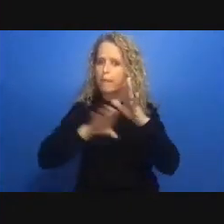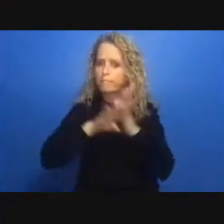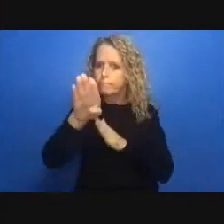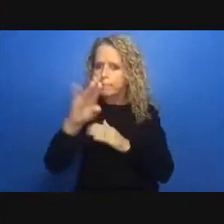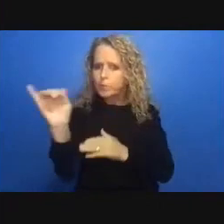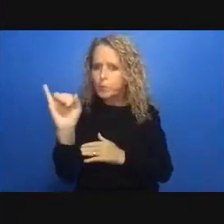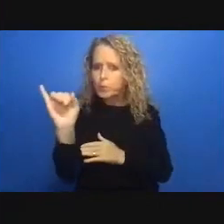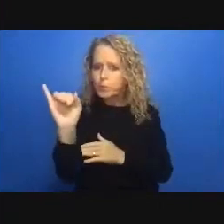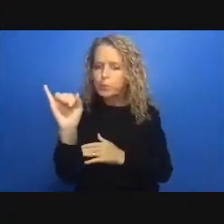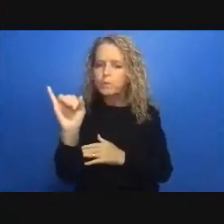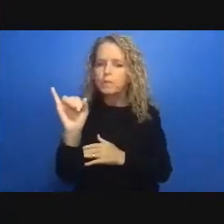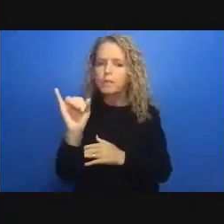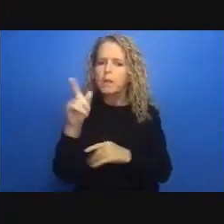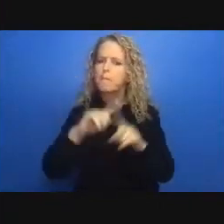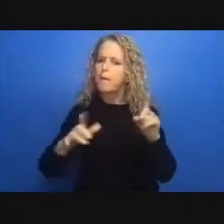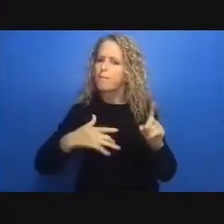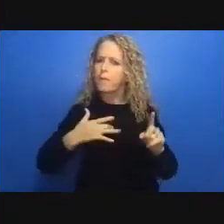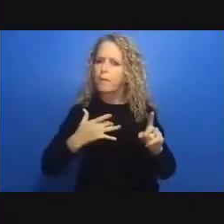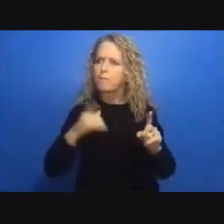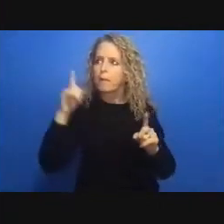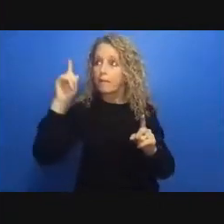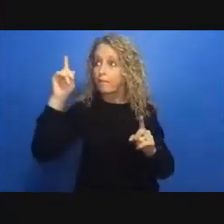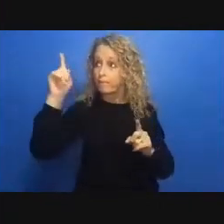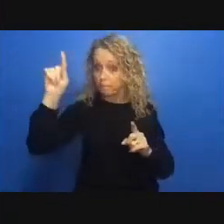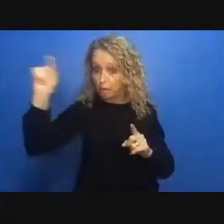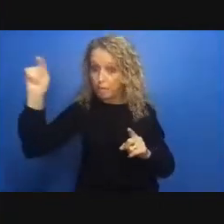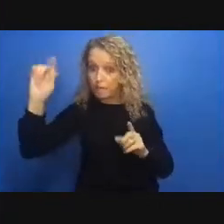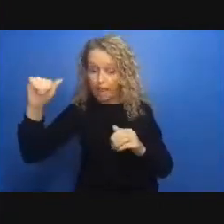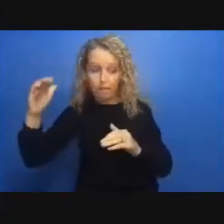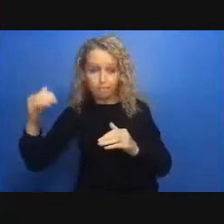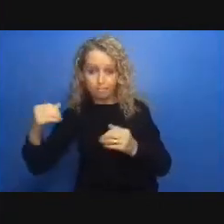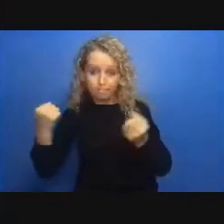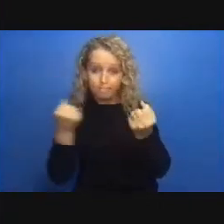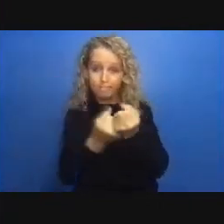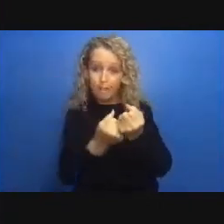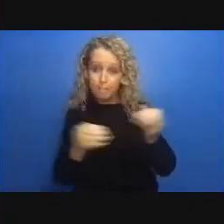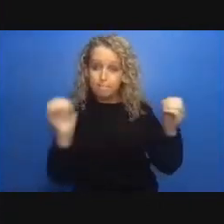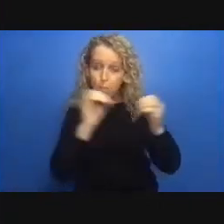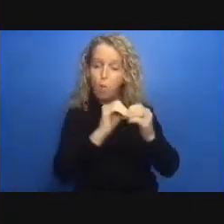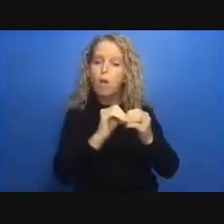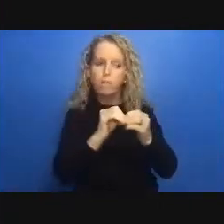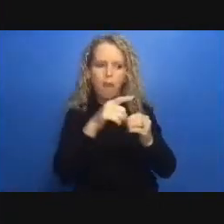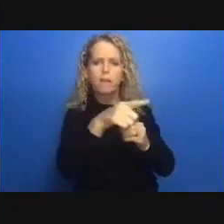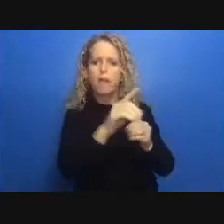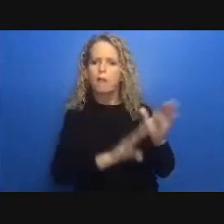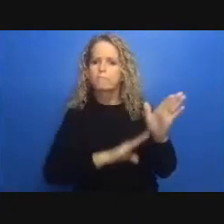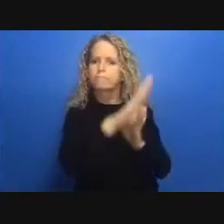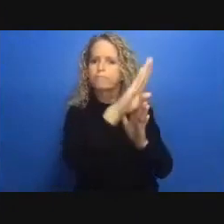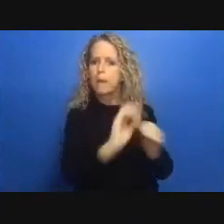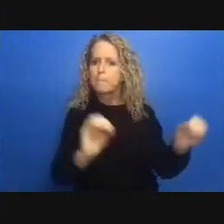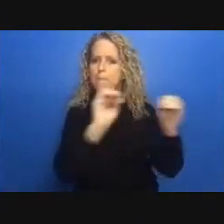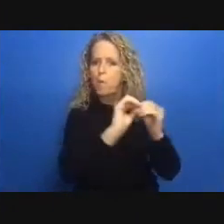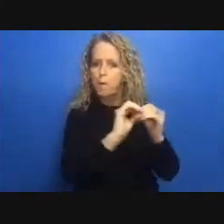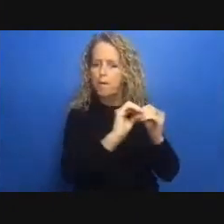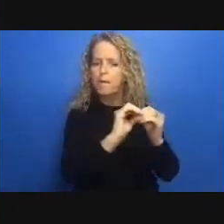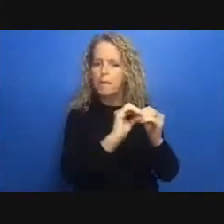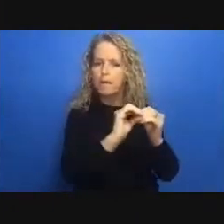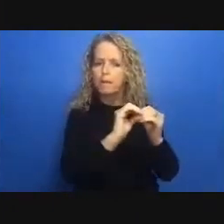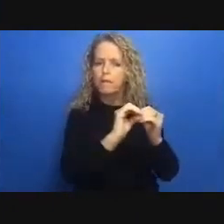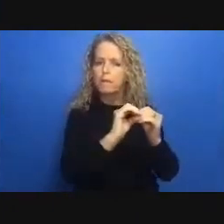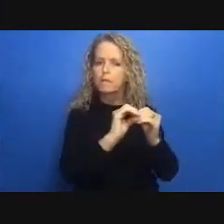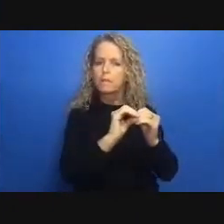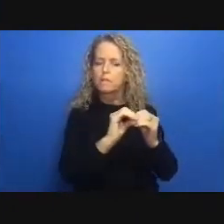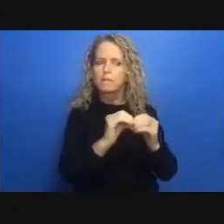benefit the province and lead to a move towards more rewarding